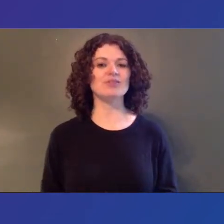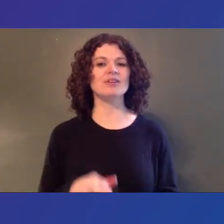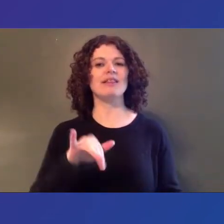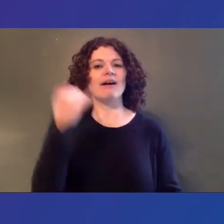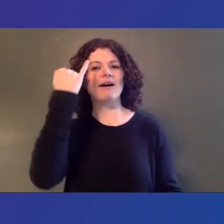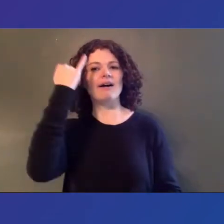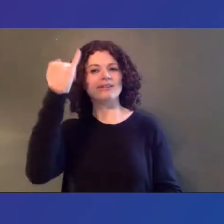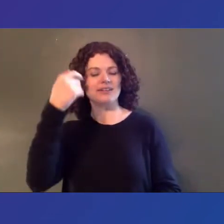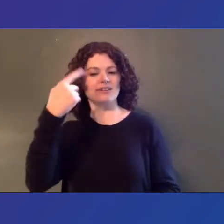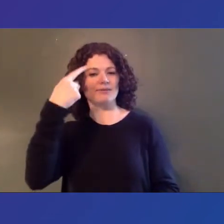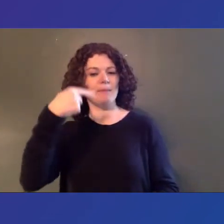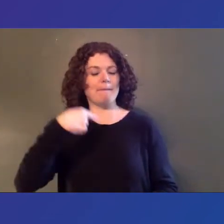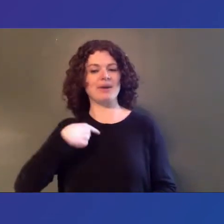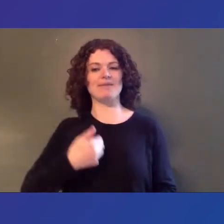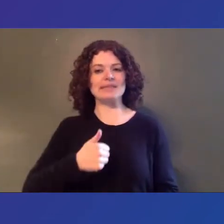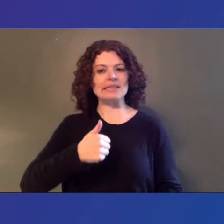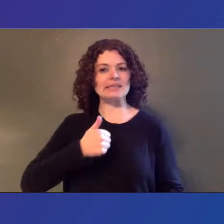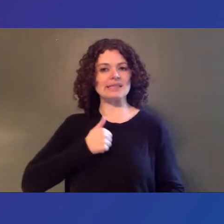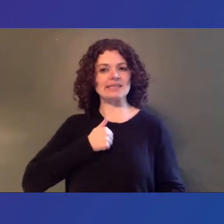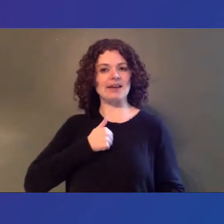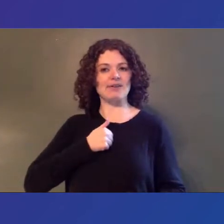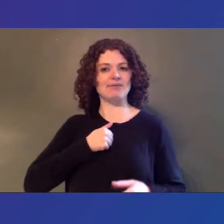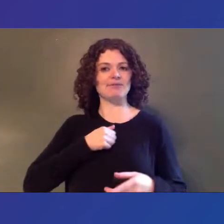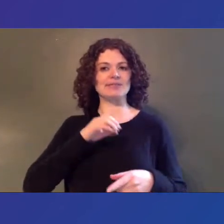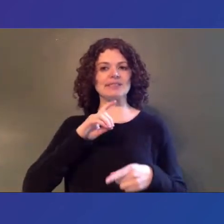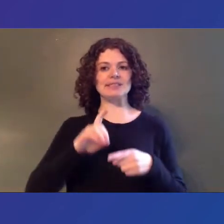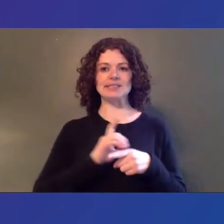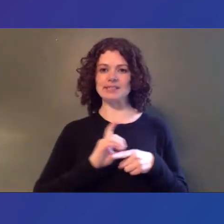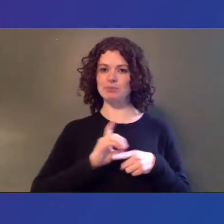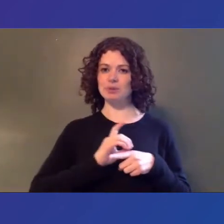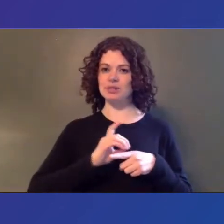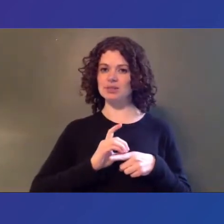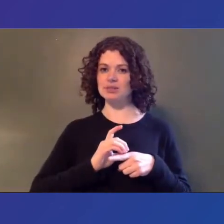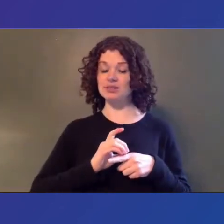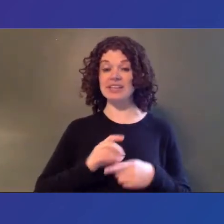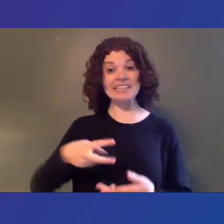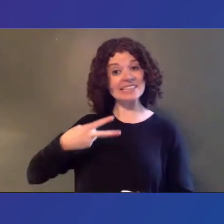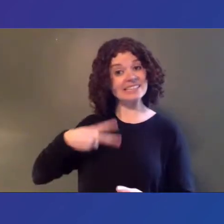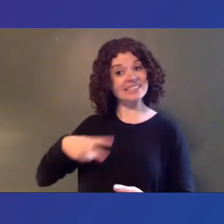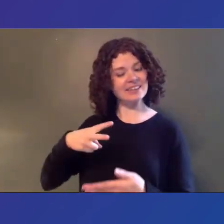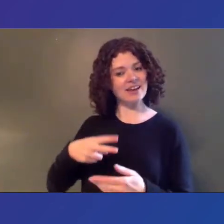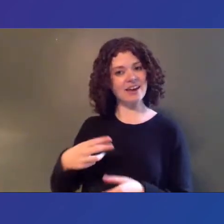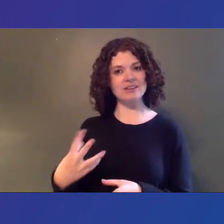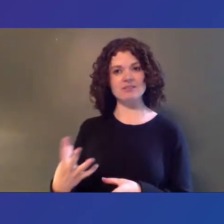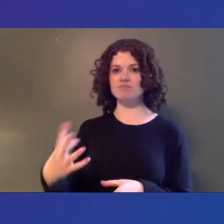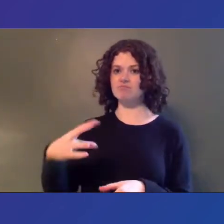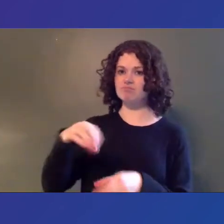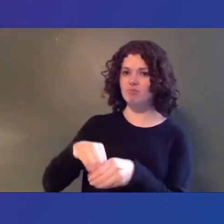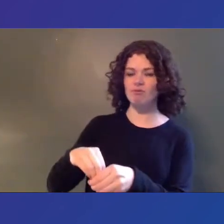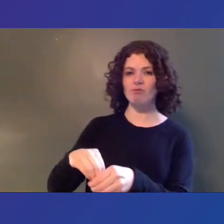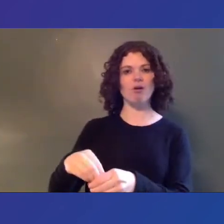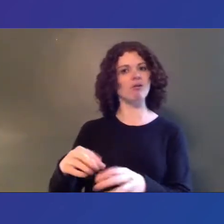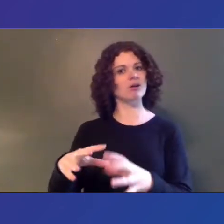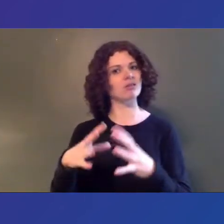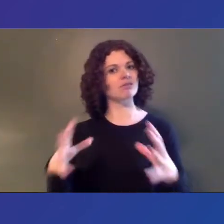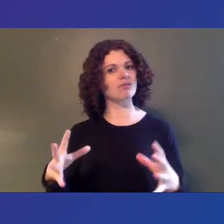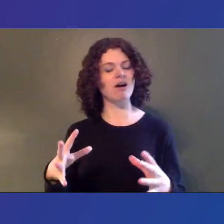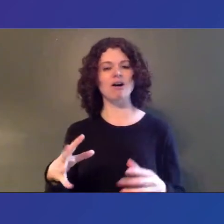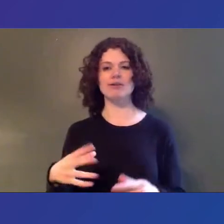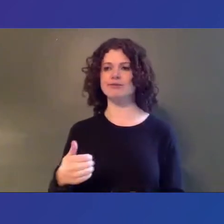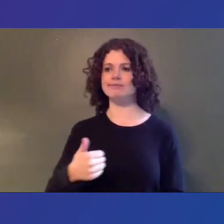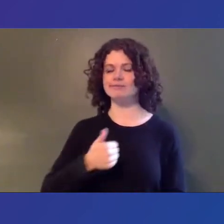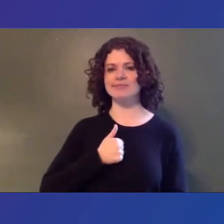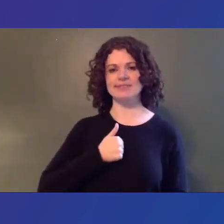we dancers, dance artists, we have to have such a strong self-discipline that I think that permeates every single thing